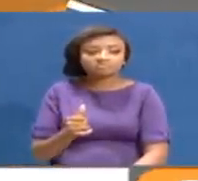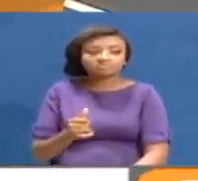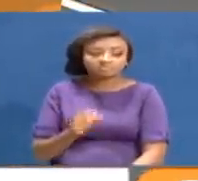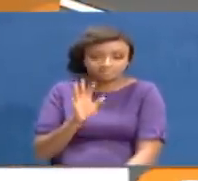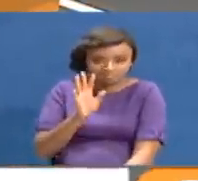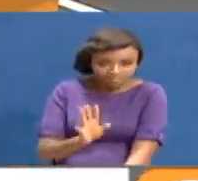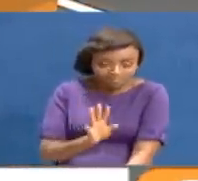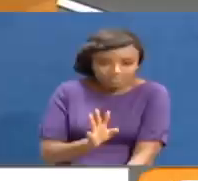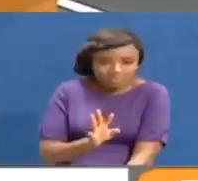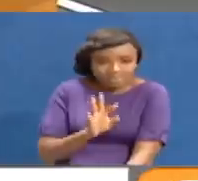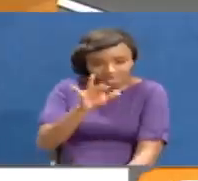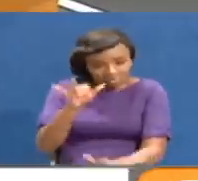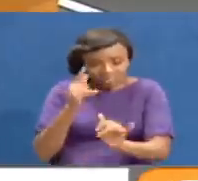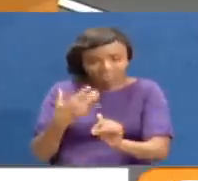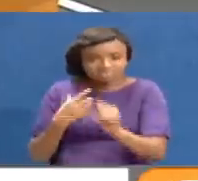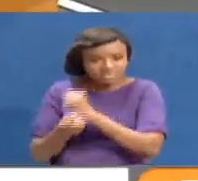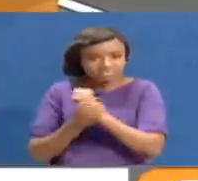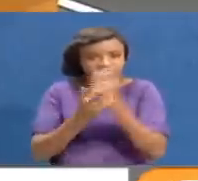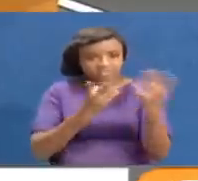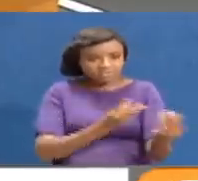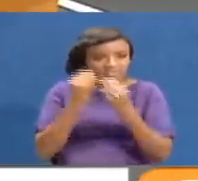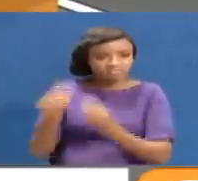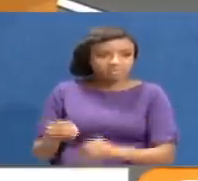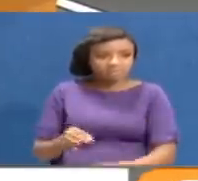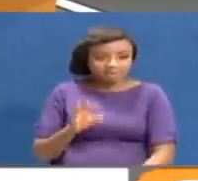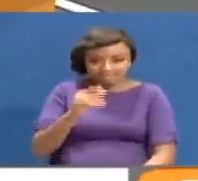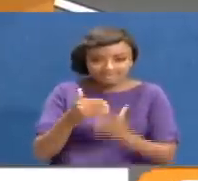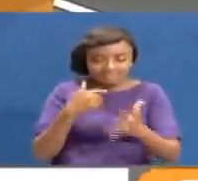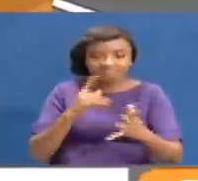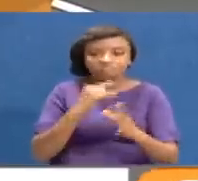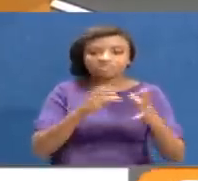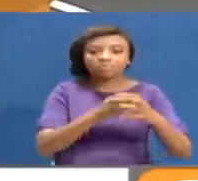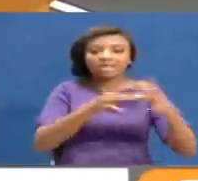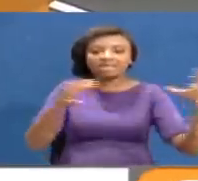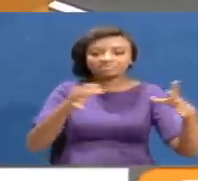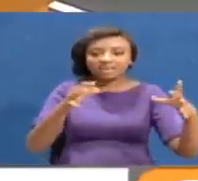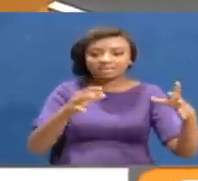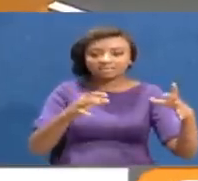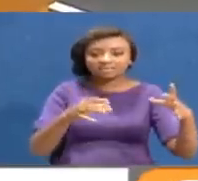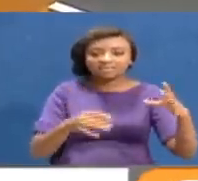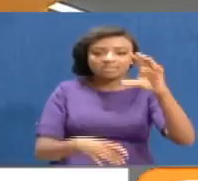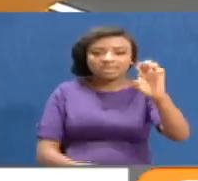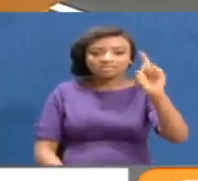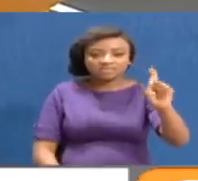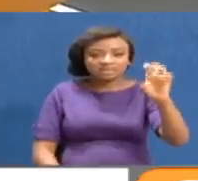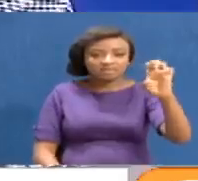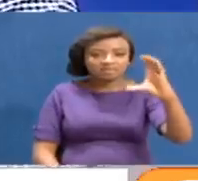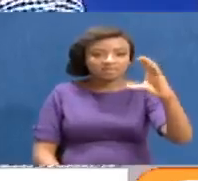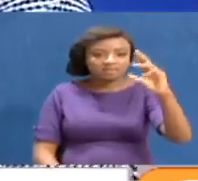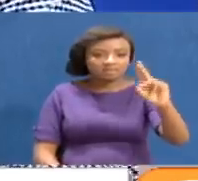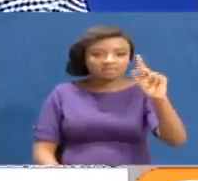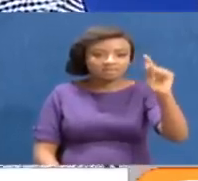the deputy president no, said put before. It this way. Let me just tell yeah. you. Let me show you. Yeah. Before you say expanding. Mm-hmm. Kenyans have said they